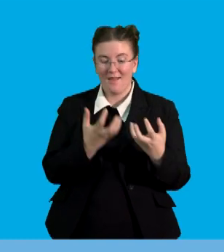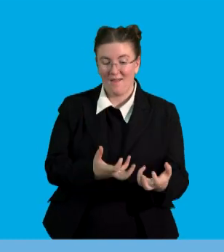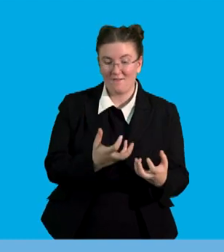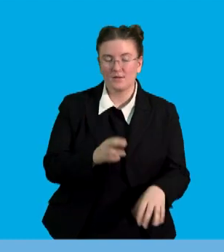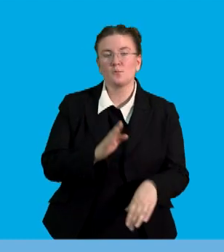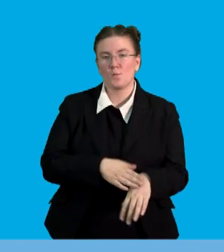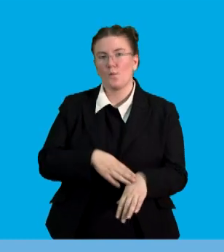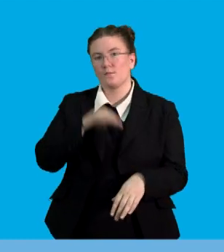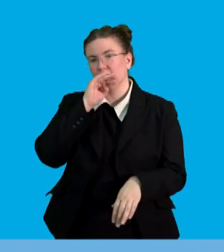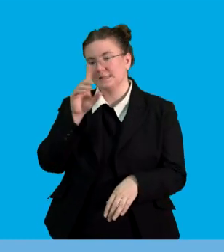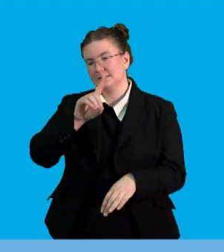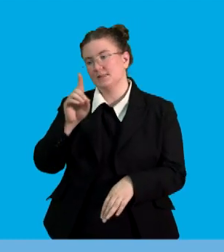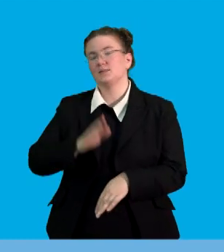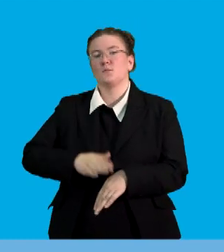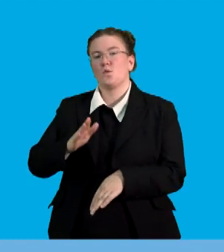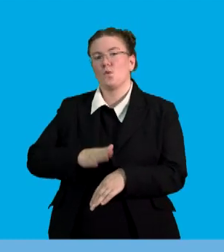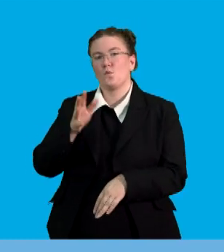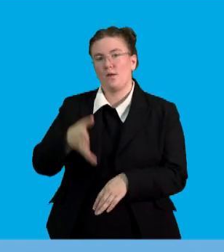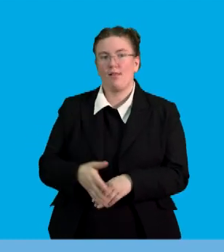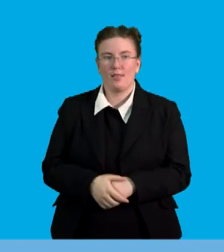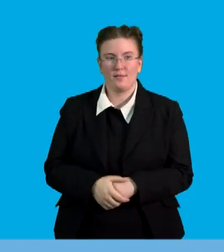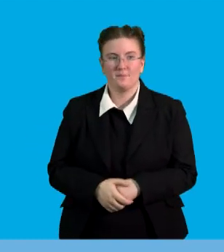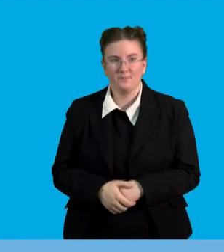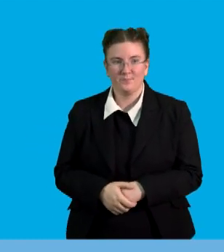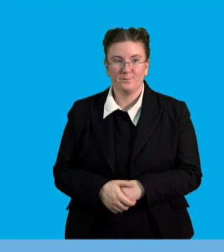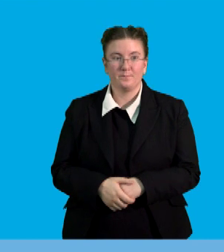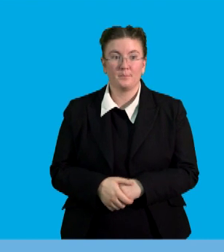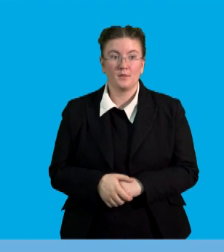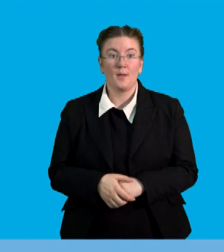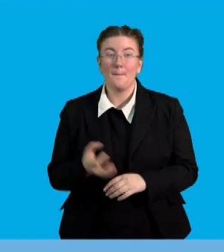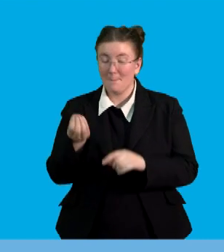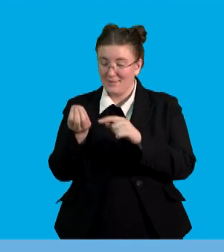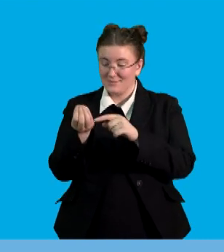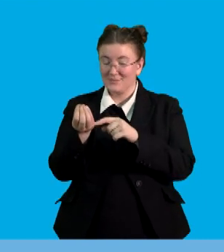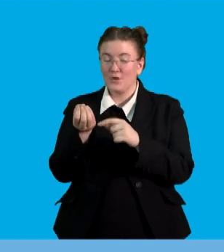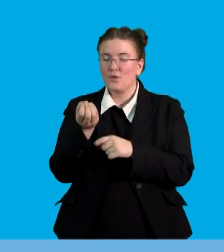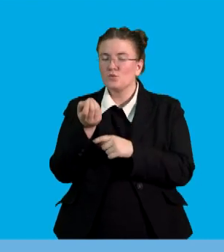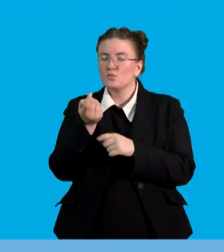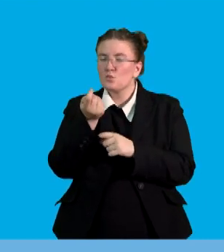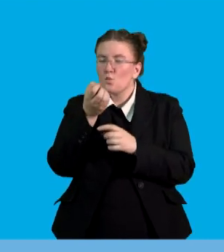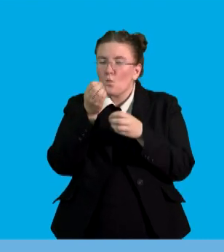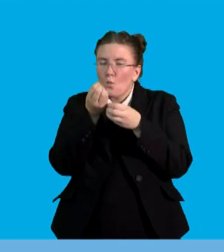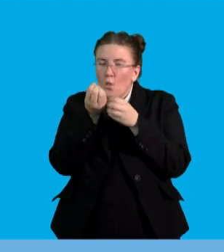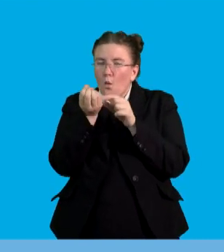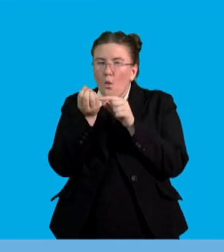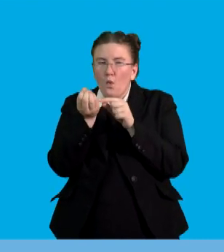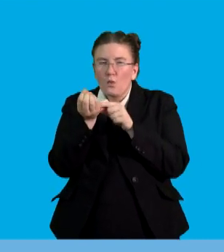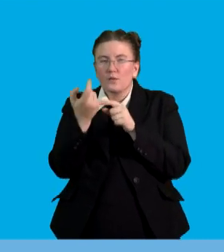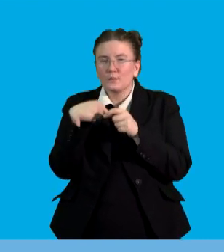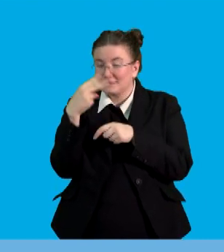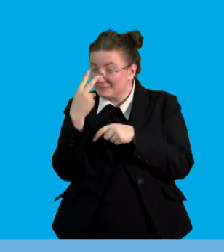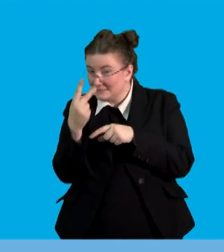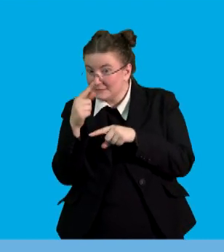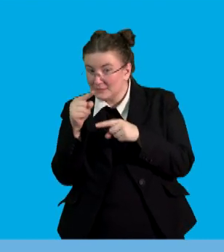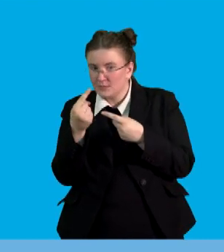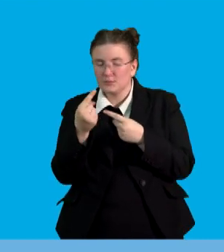more dense or has a greater density. And particles are very small. We need to know that particles are very small, that we cannot be